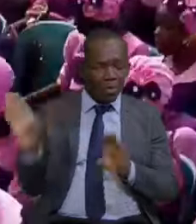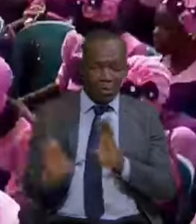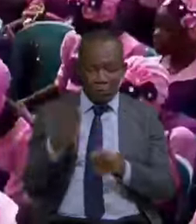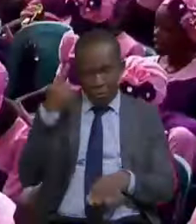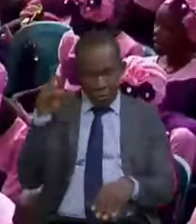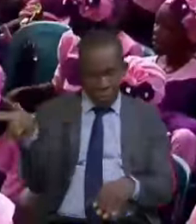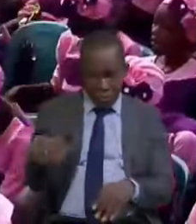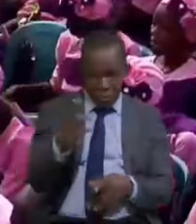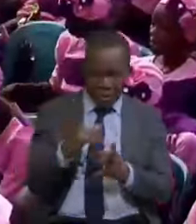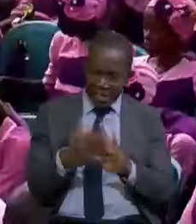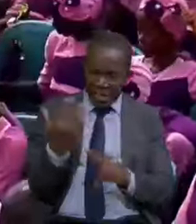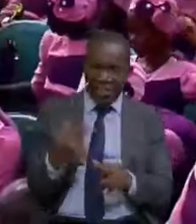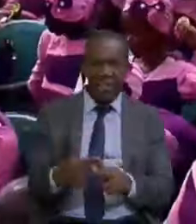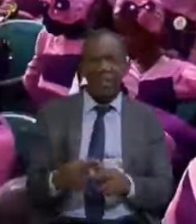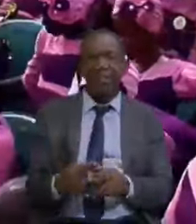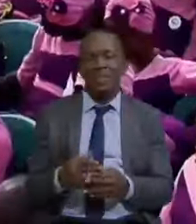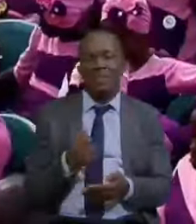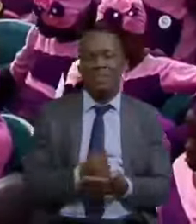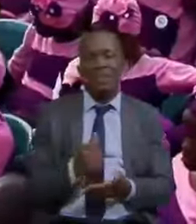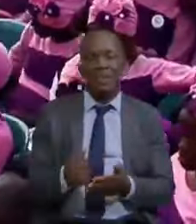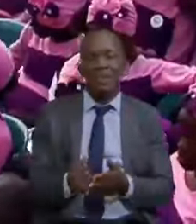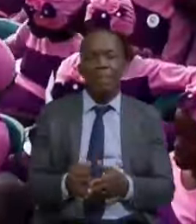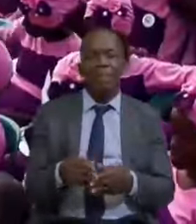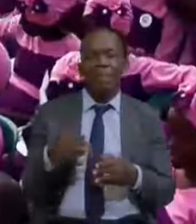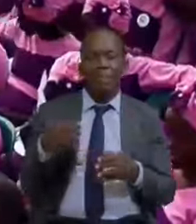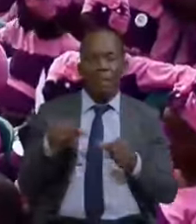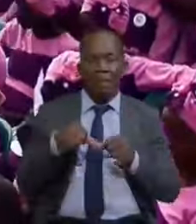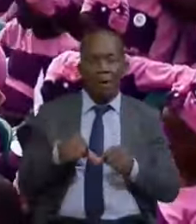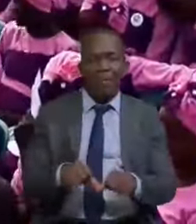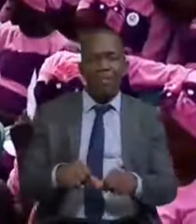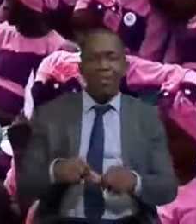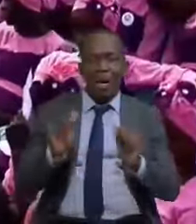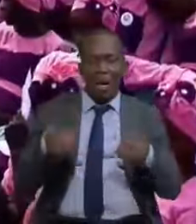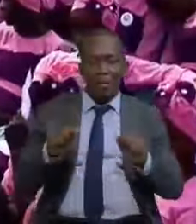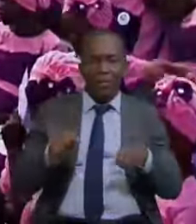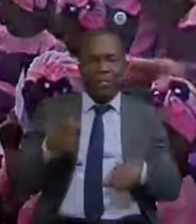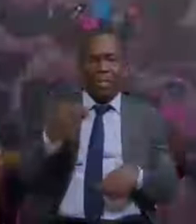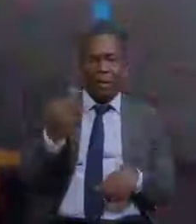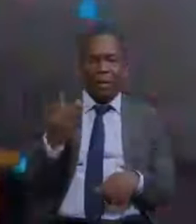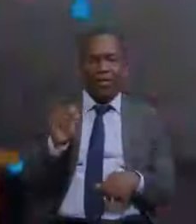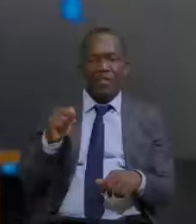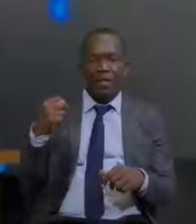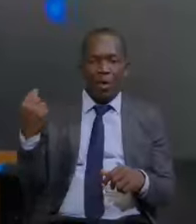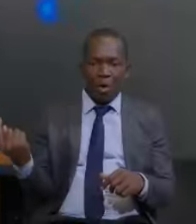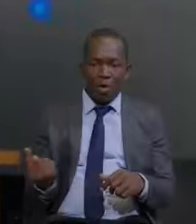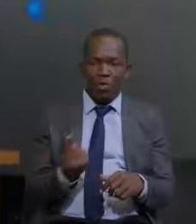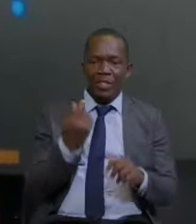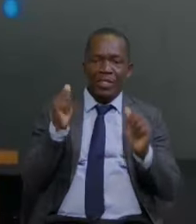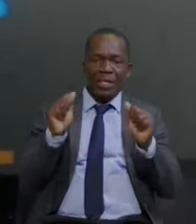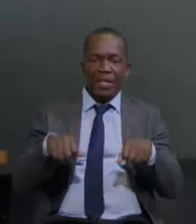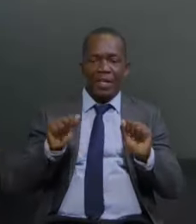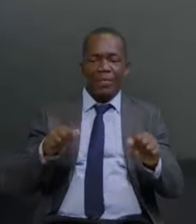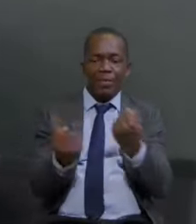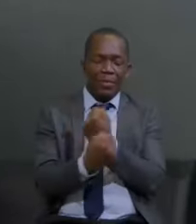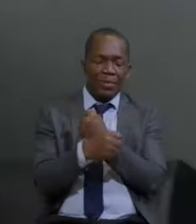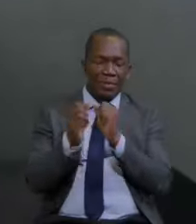The perpetual ability of the always able Savior. In